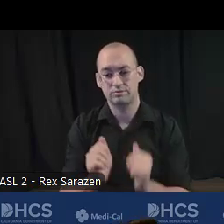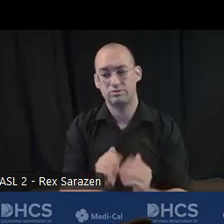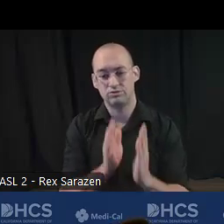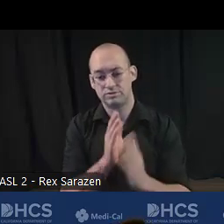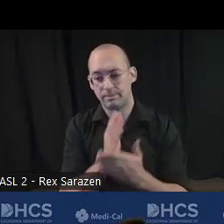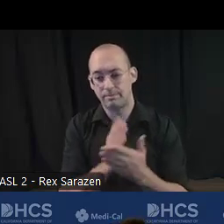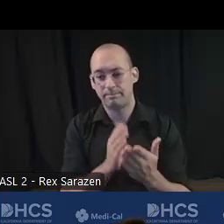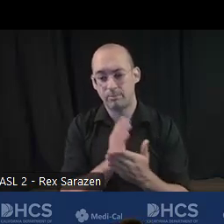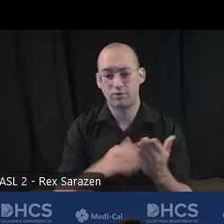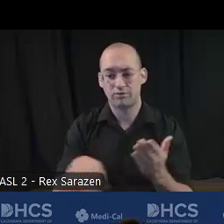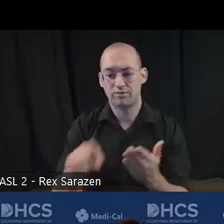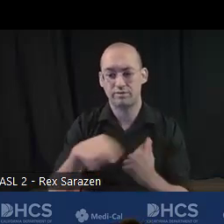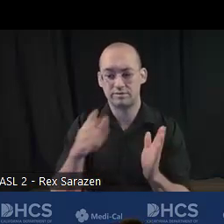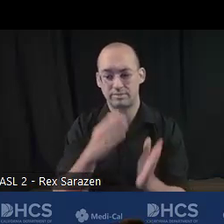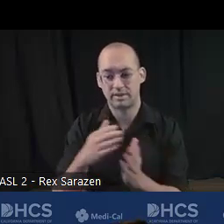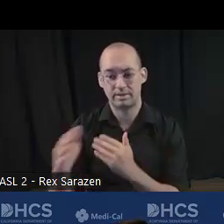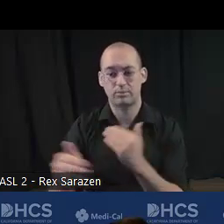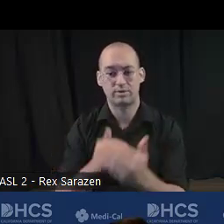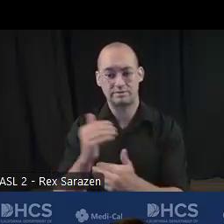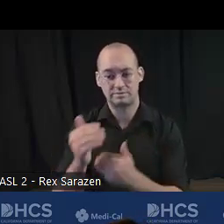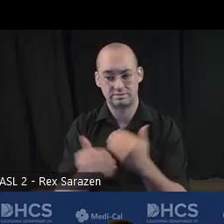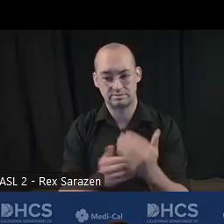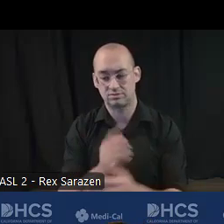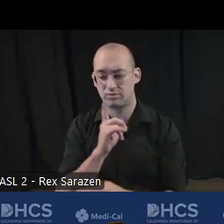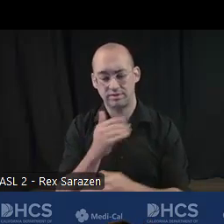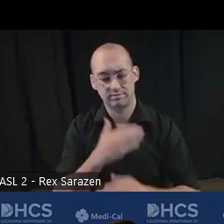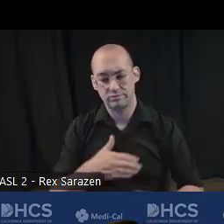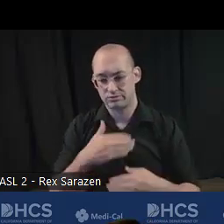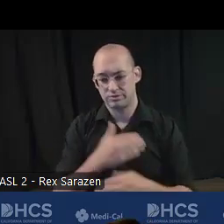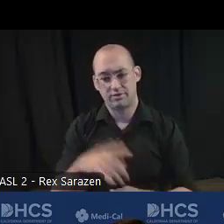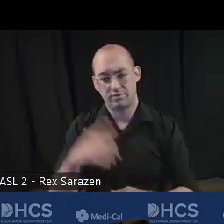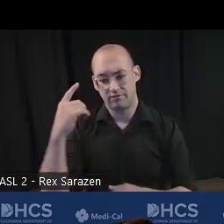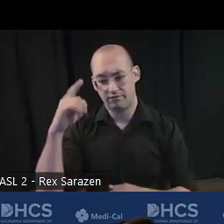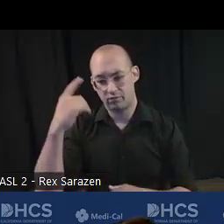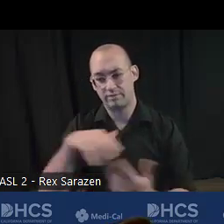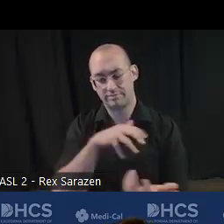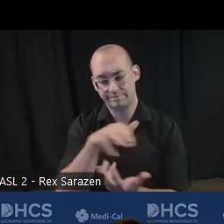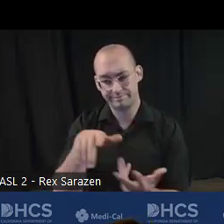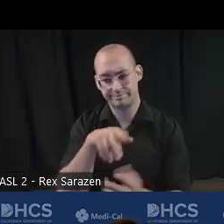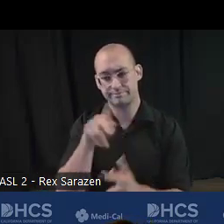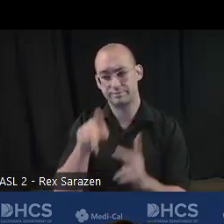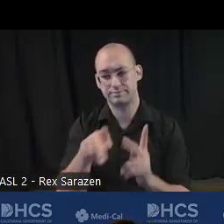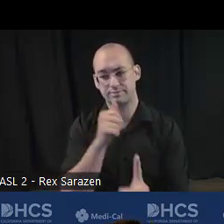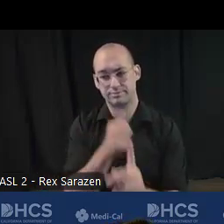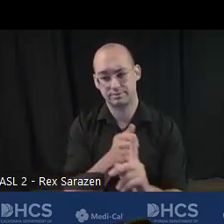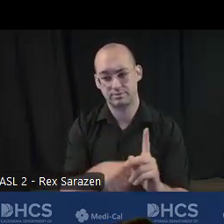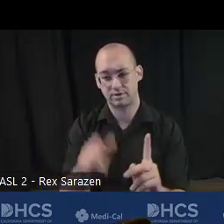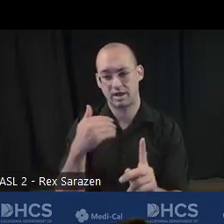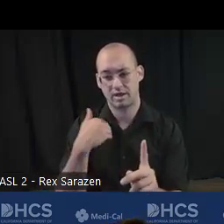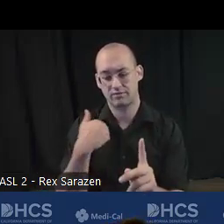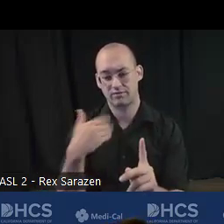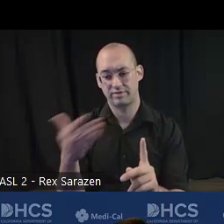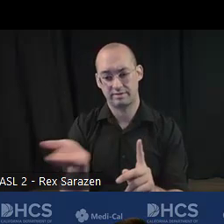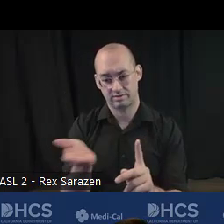this planning process. We're really grateful for the engaged stakeholders that we have here